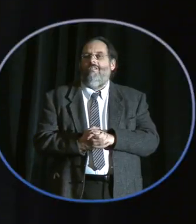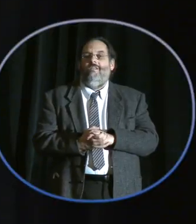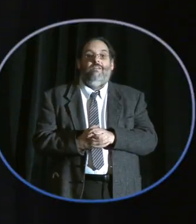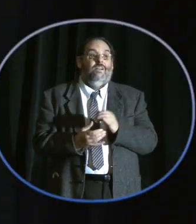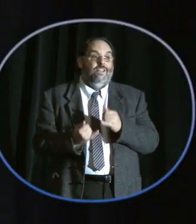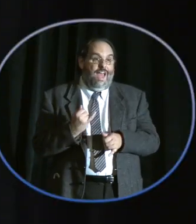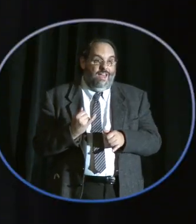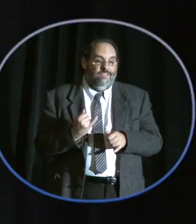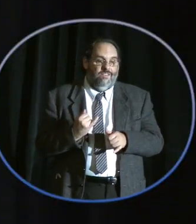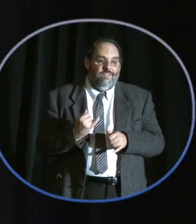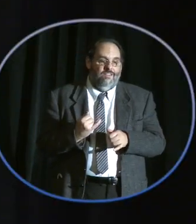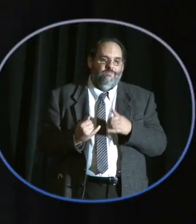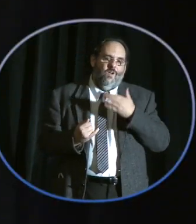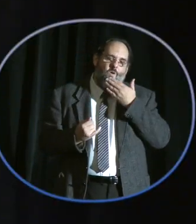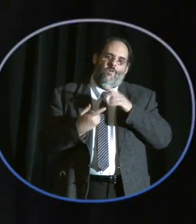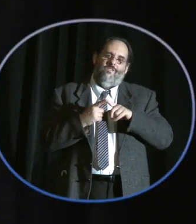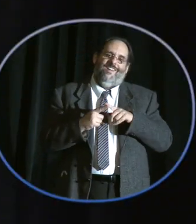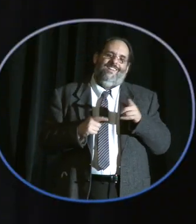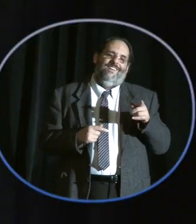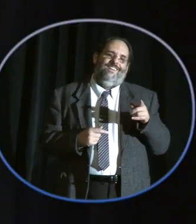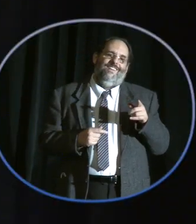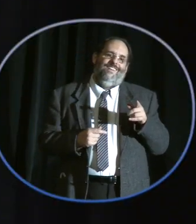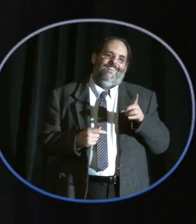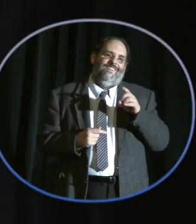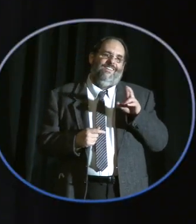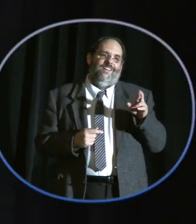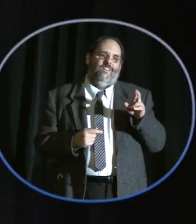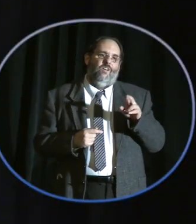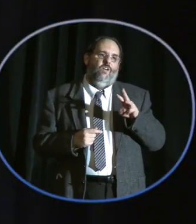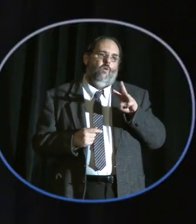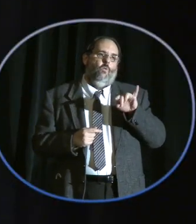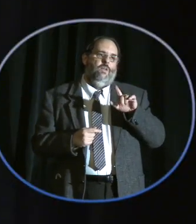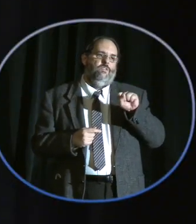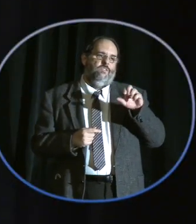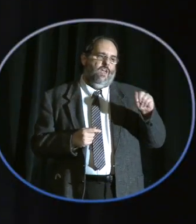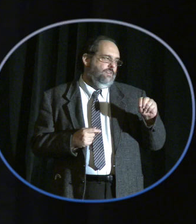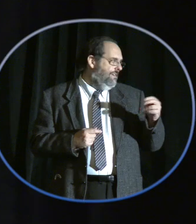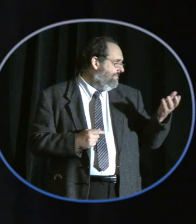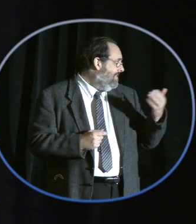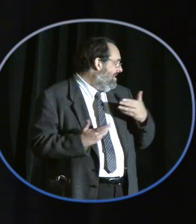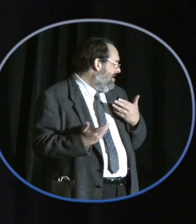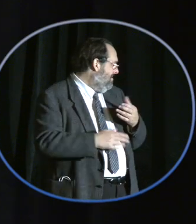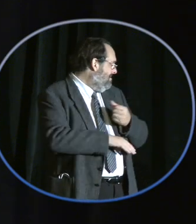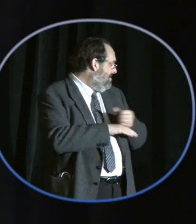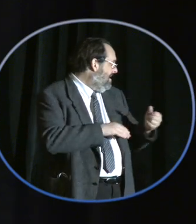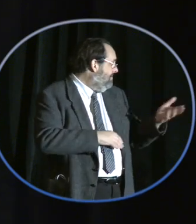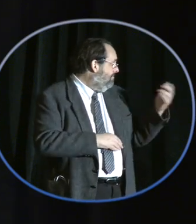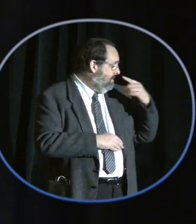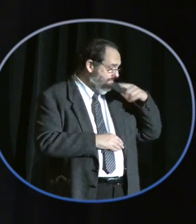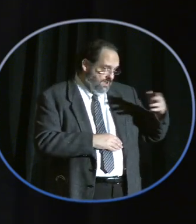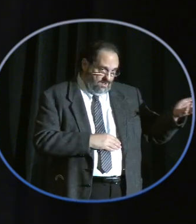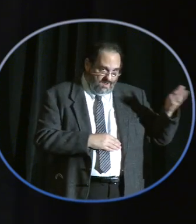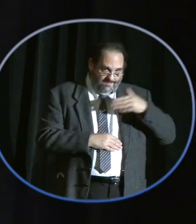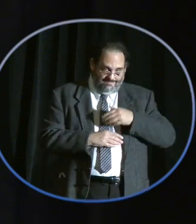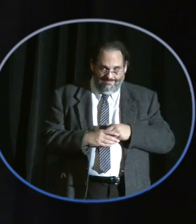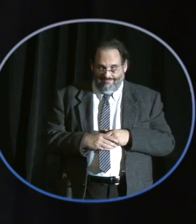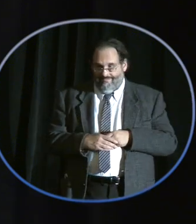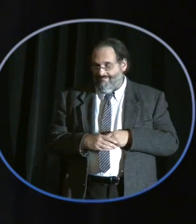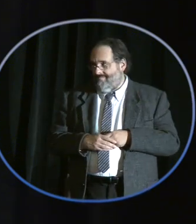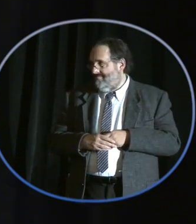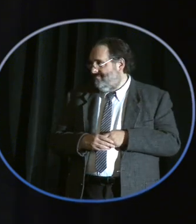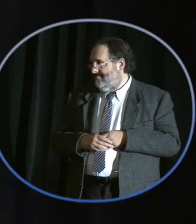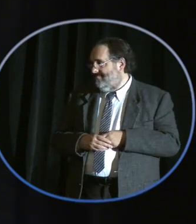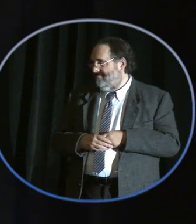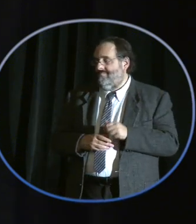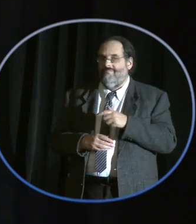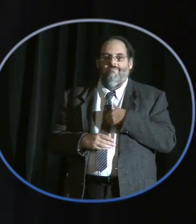And lastly, to my good friend, Dr. David Wilson, who I invite on the stage. Doc, you have to come up.